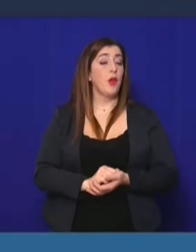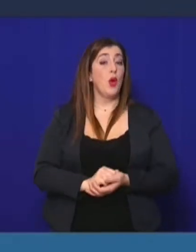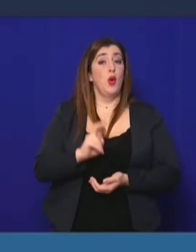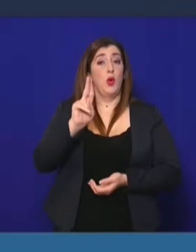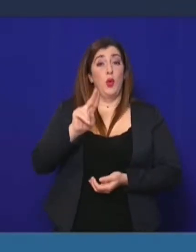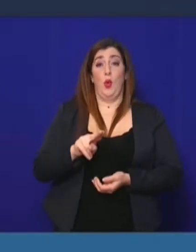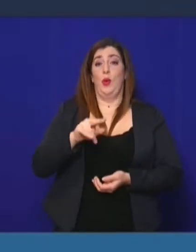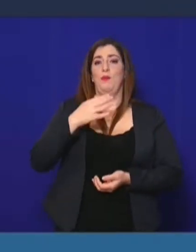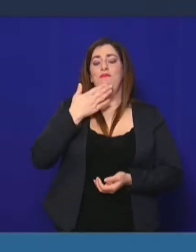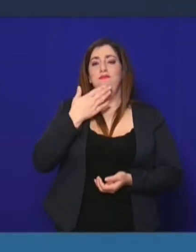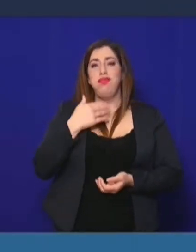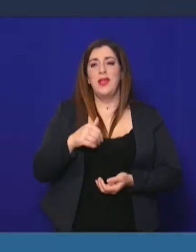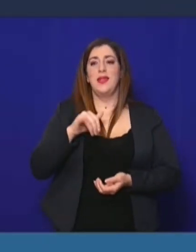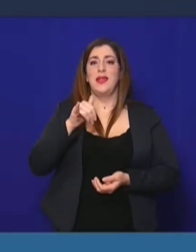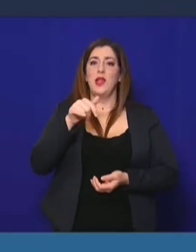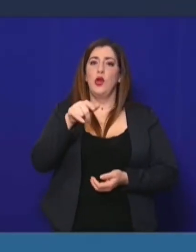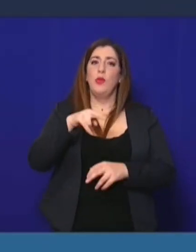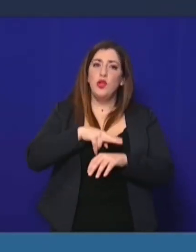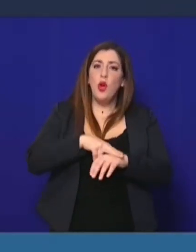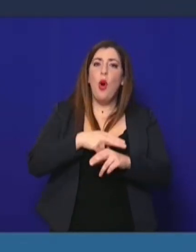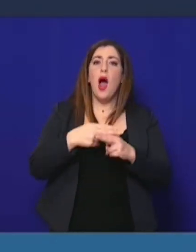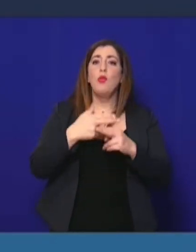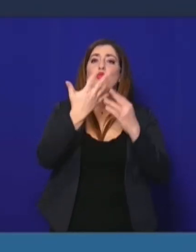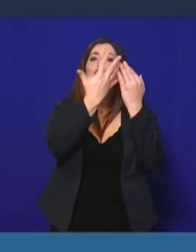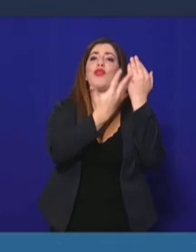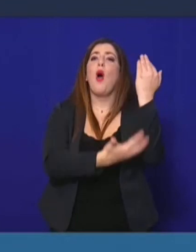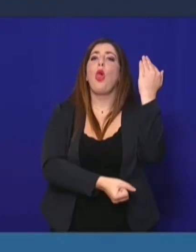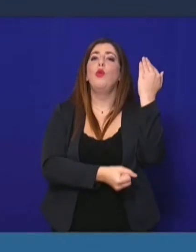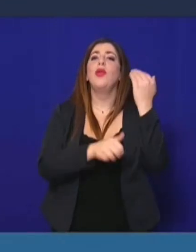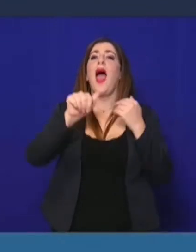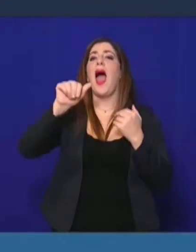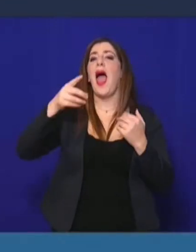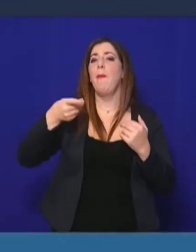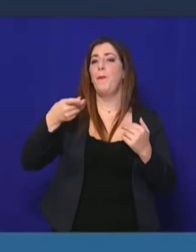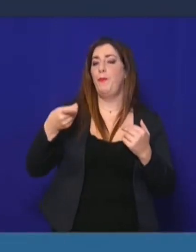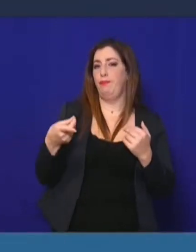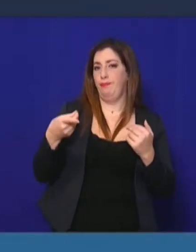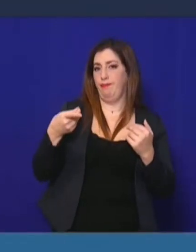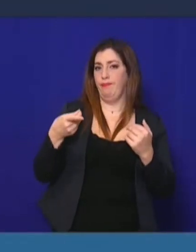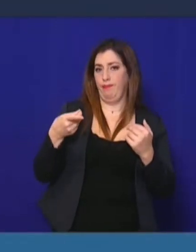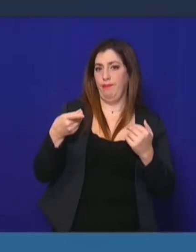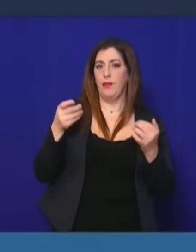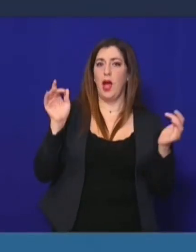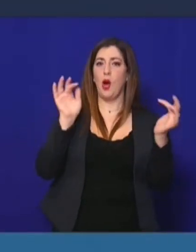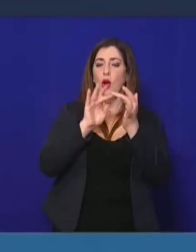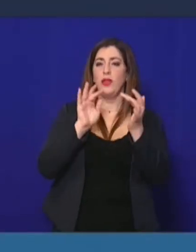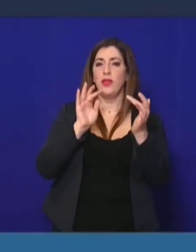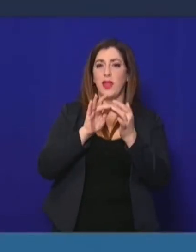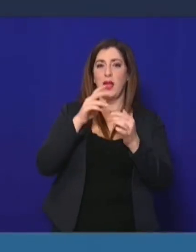wkoll fil-contact tracing u anka jekk inħarsu lejn l-uptake kellna